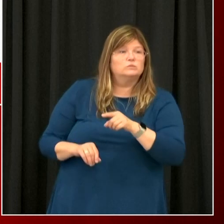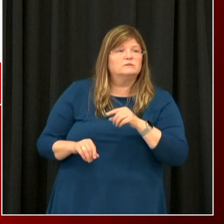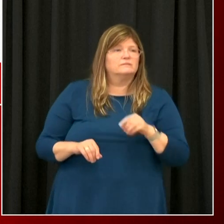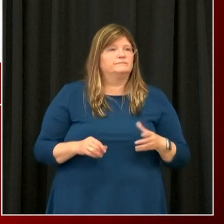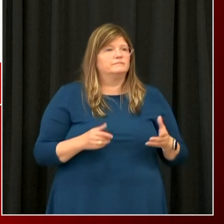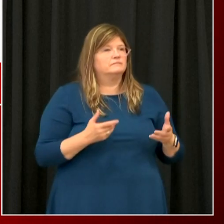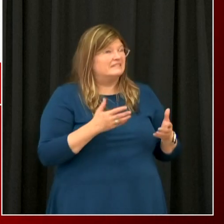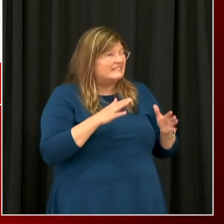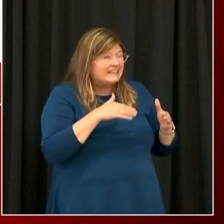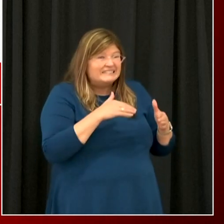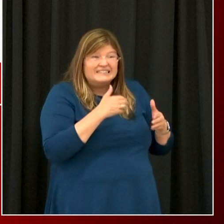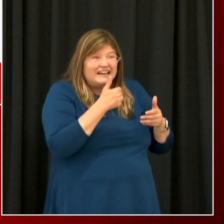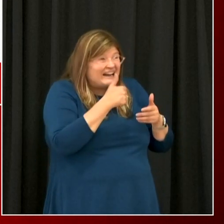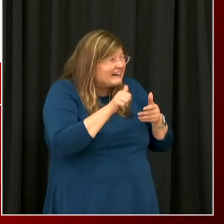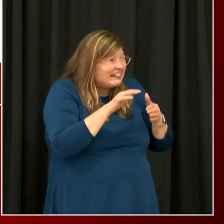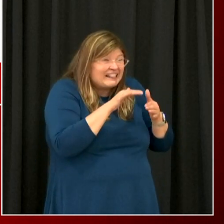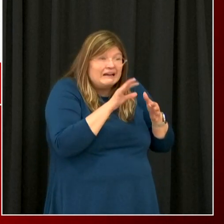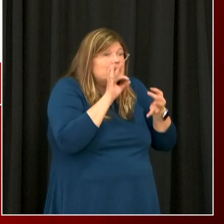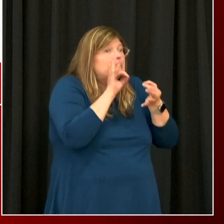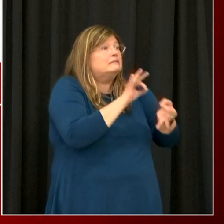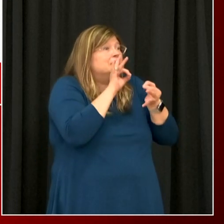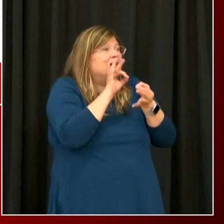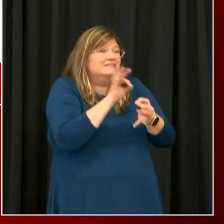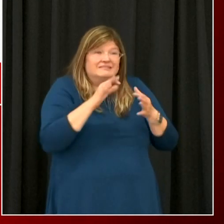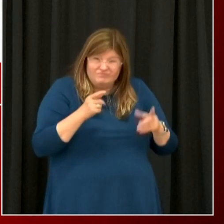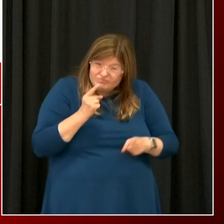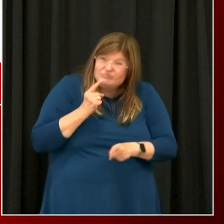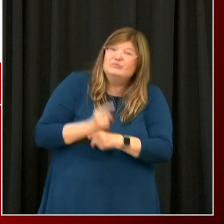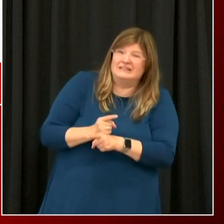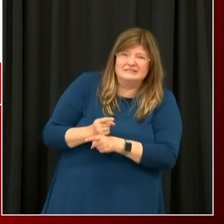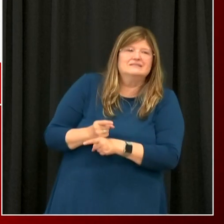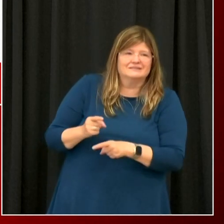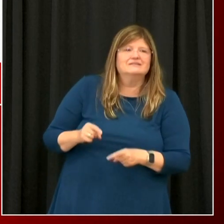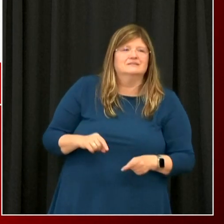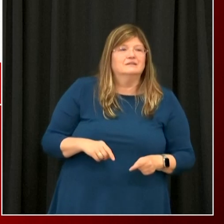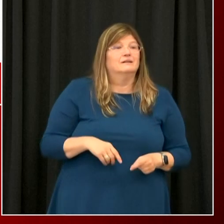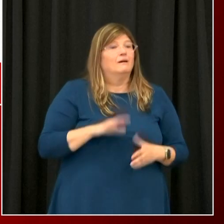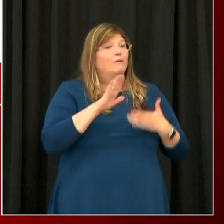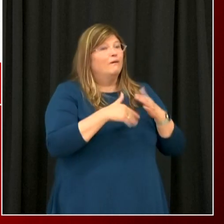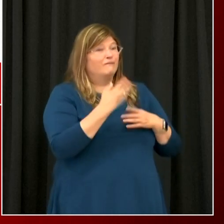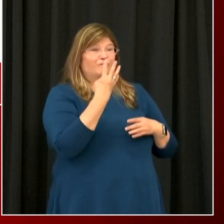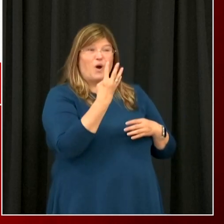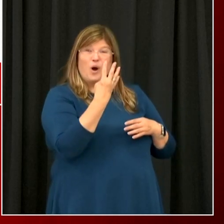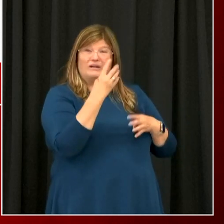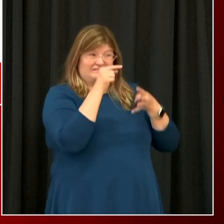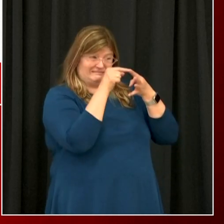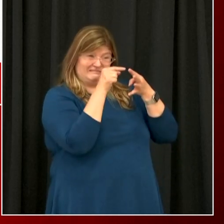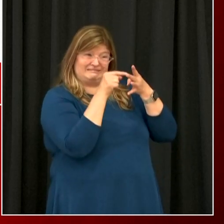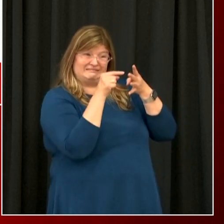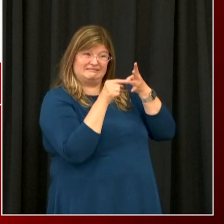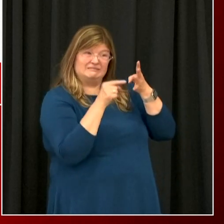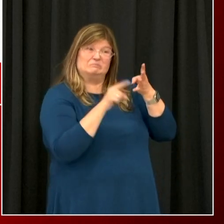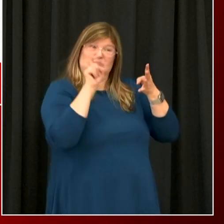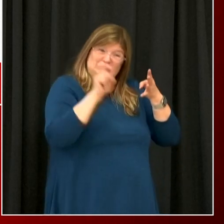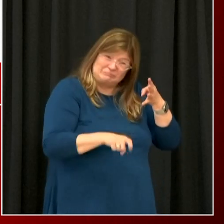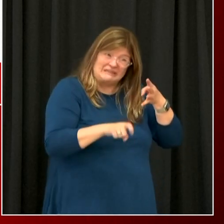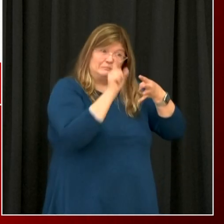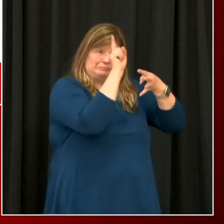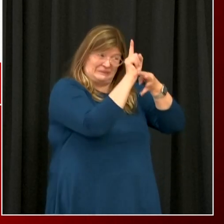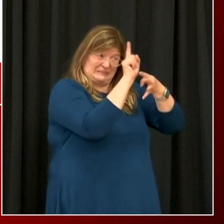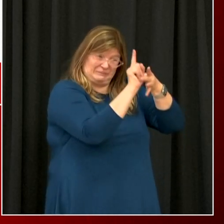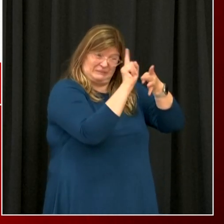those benchmarks. And we need to, all 4 categories have to be met in order for DC Health to make a recommendation to the mayor about the